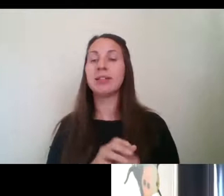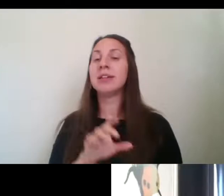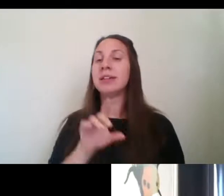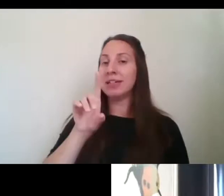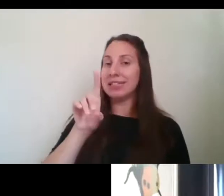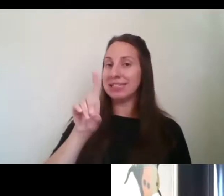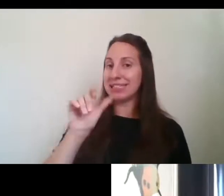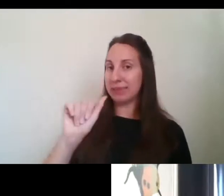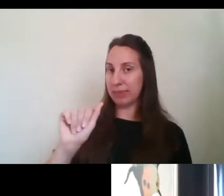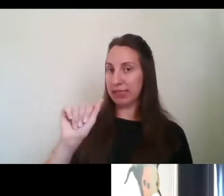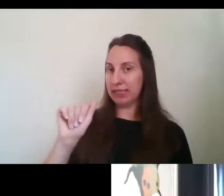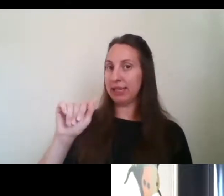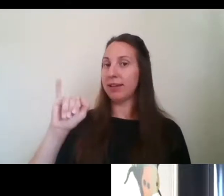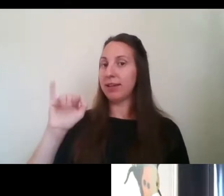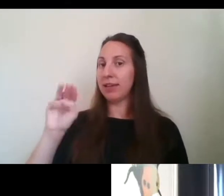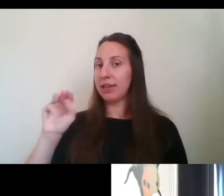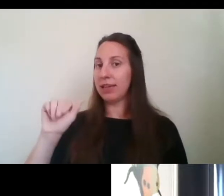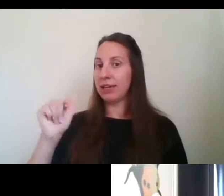Disabilityimages.com. Thank you.